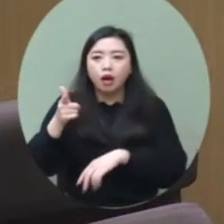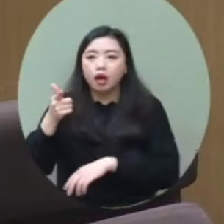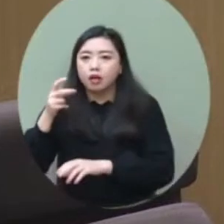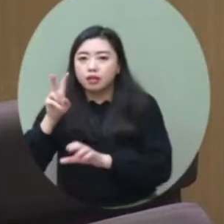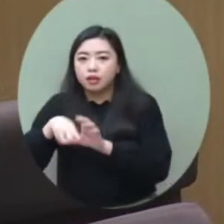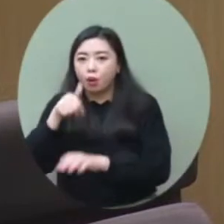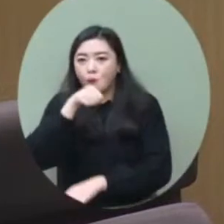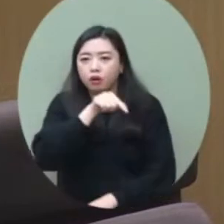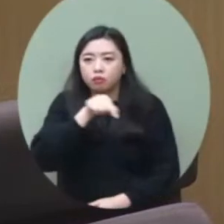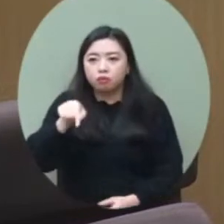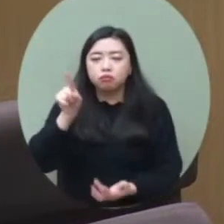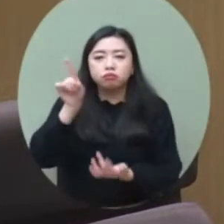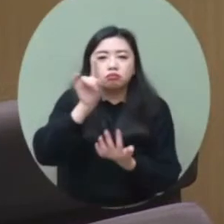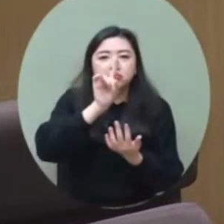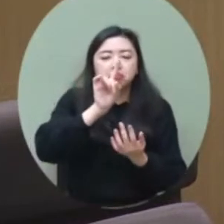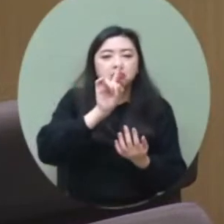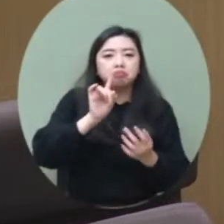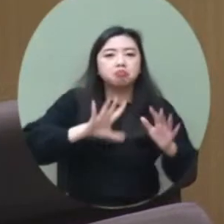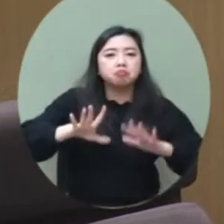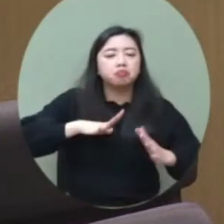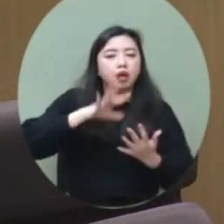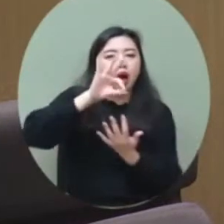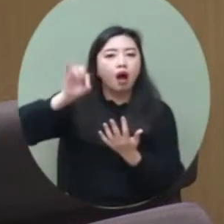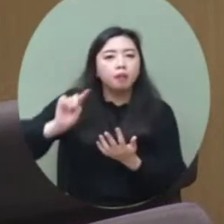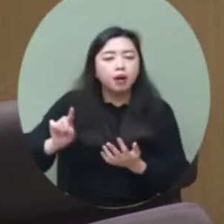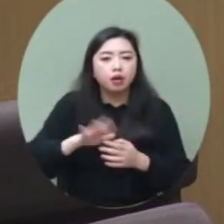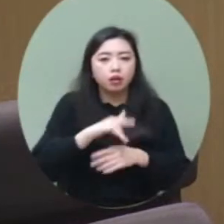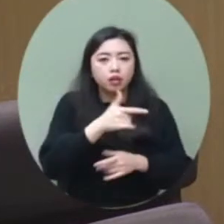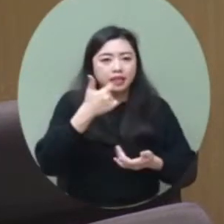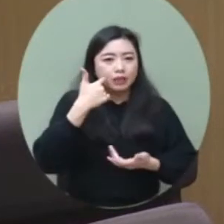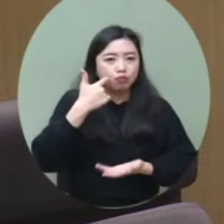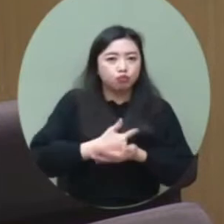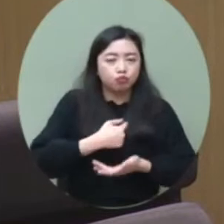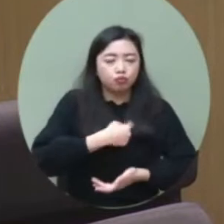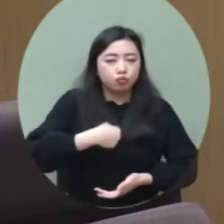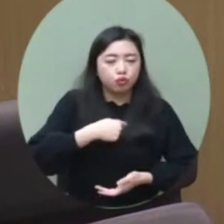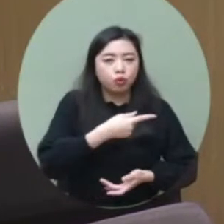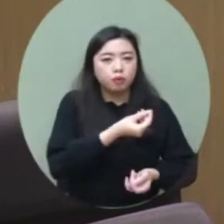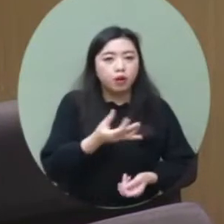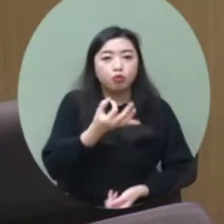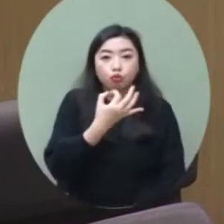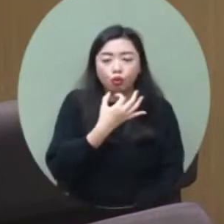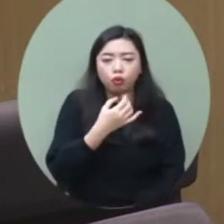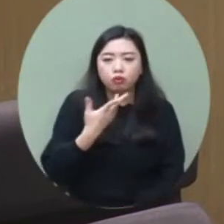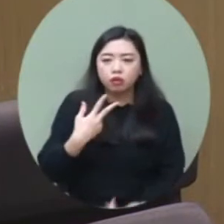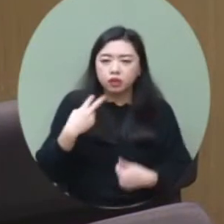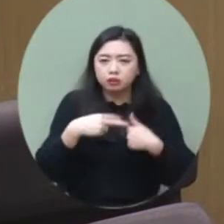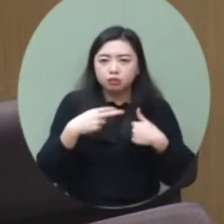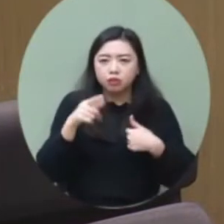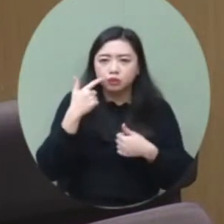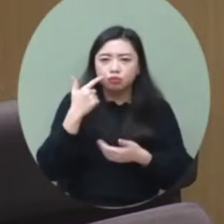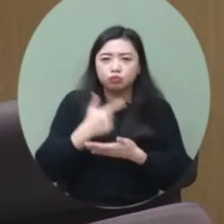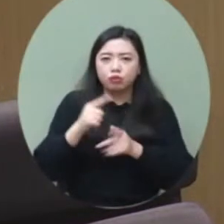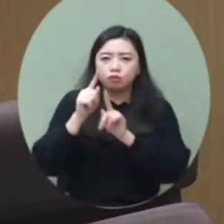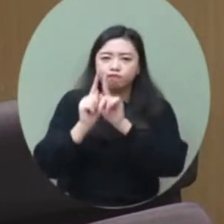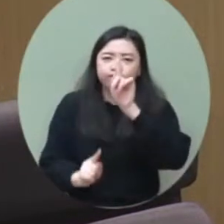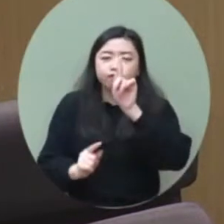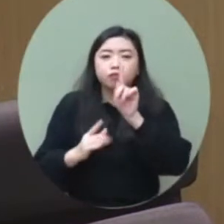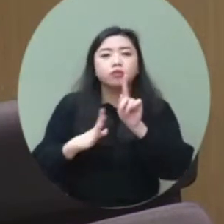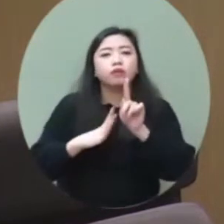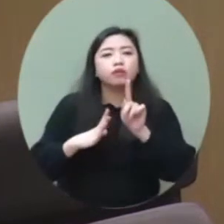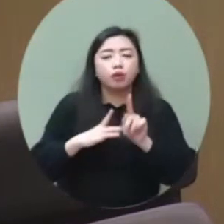when would remdesivir be given? So the new drug is for